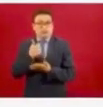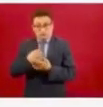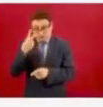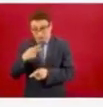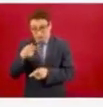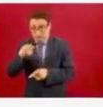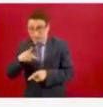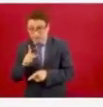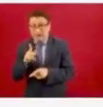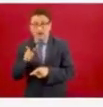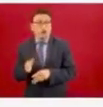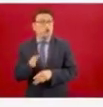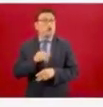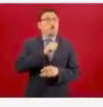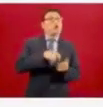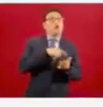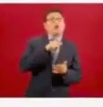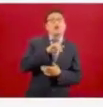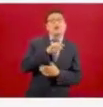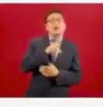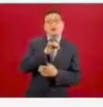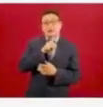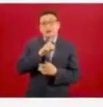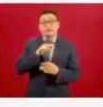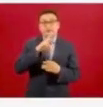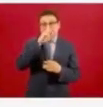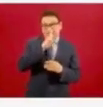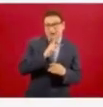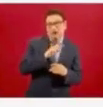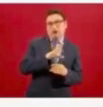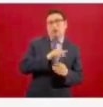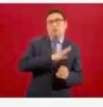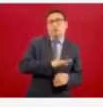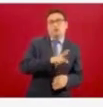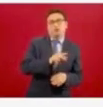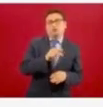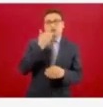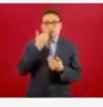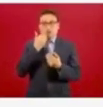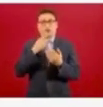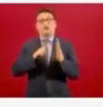City has the highest number of fatalities, but it's not the